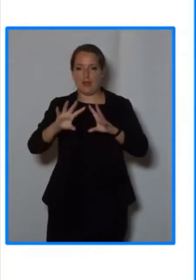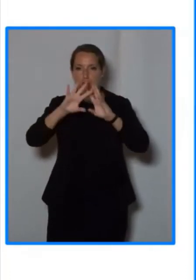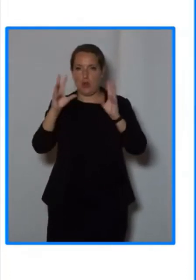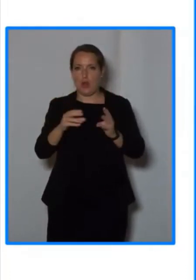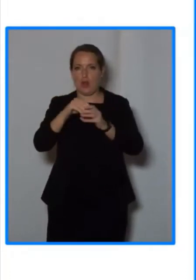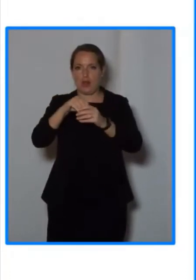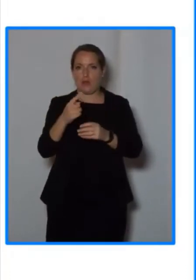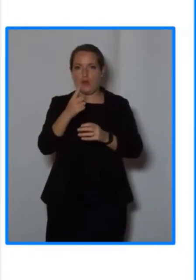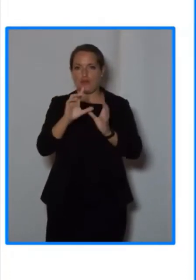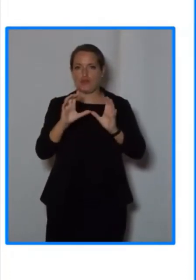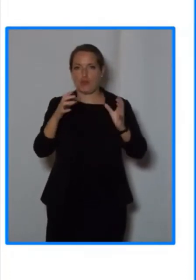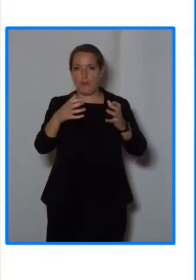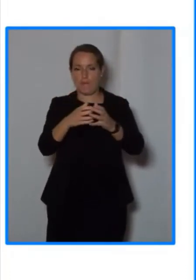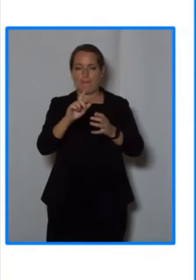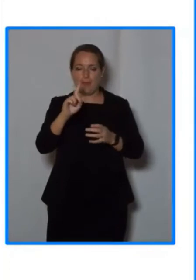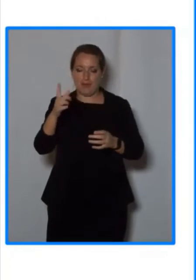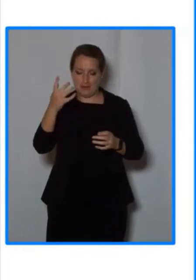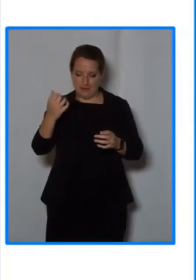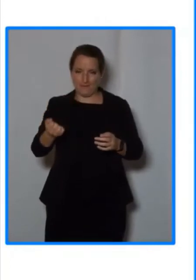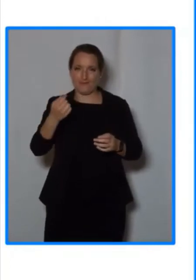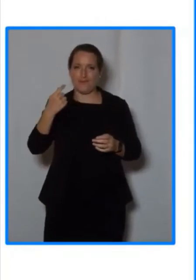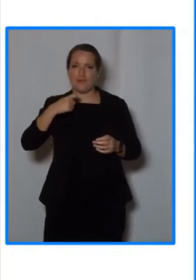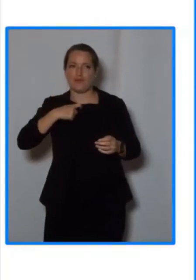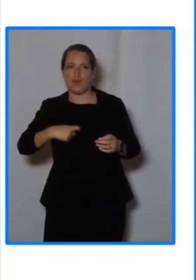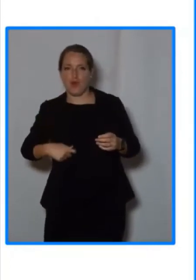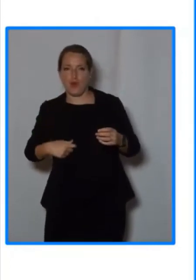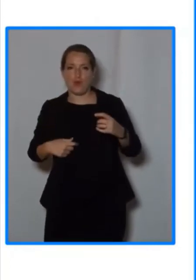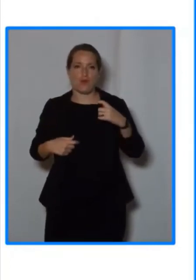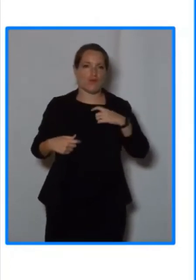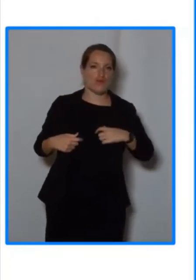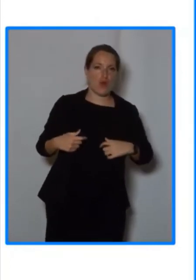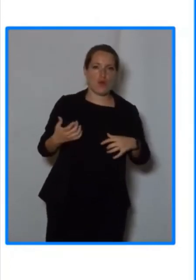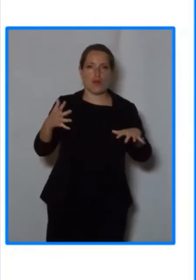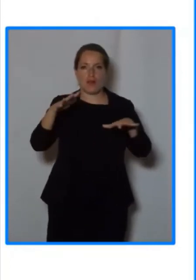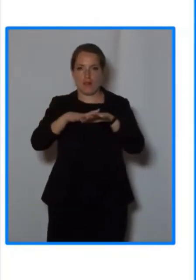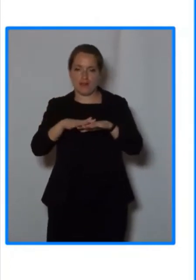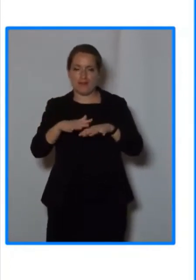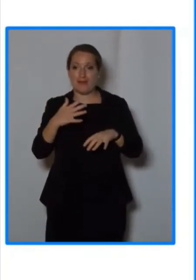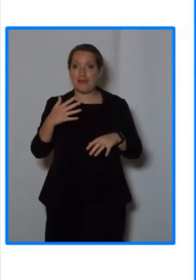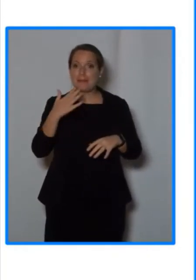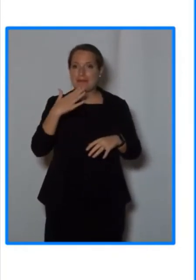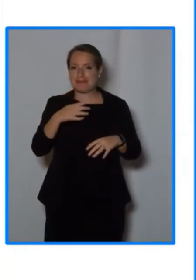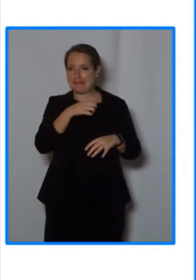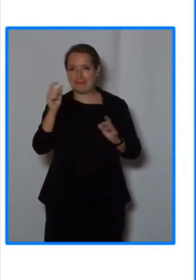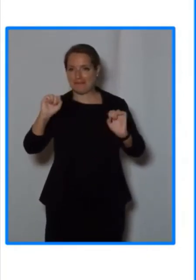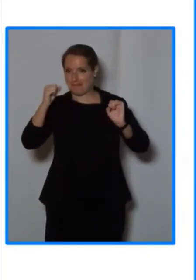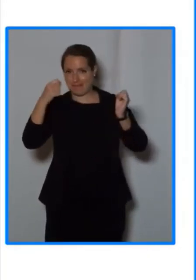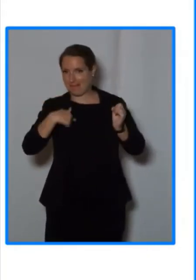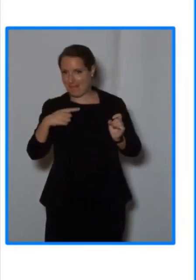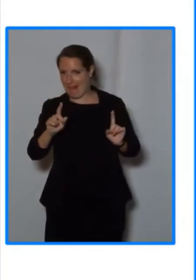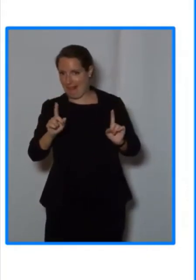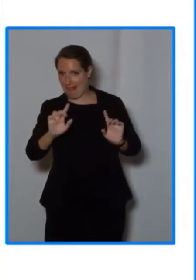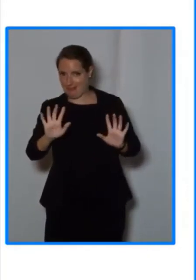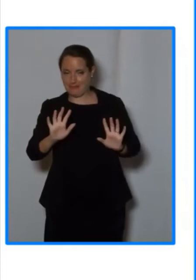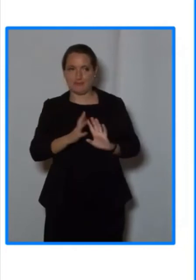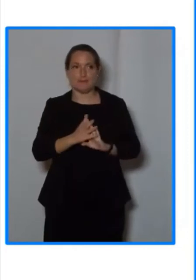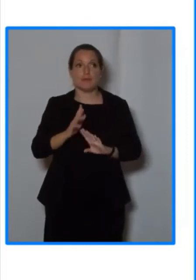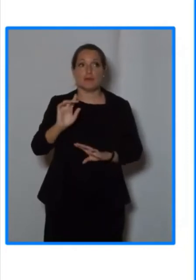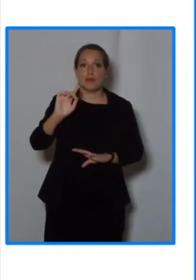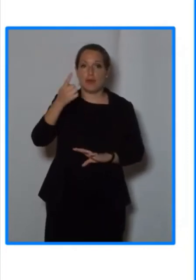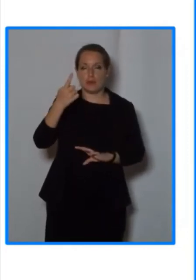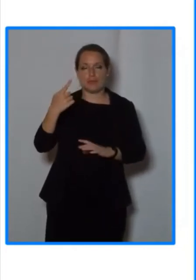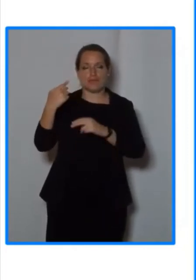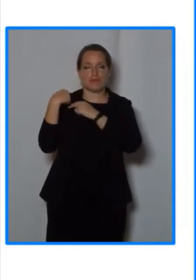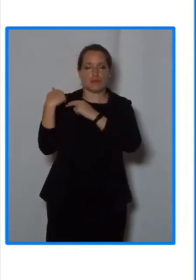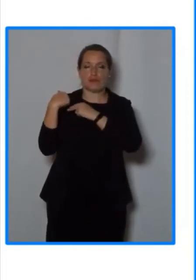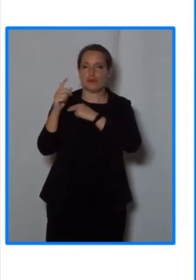overlapping. If there's some designers out there, don't be mad at me. So the first responsibility is use of colors and